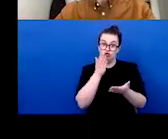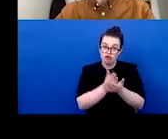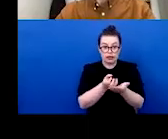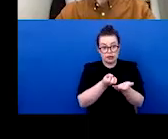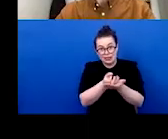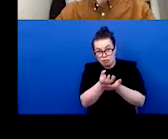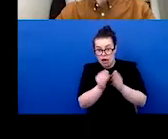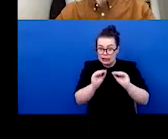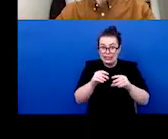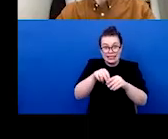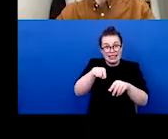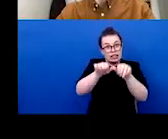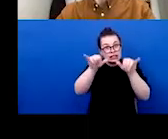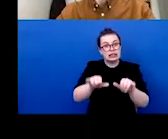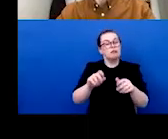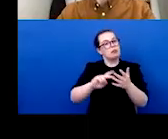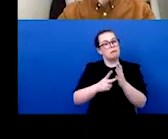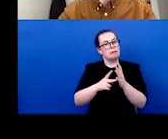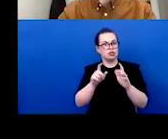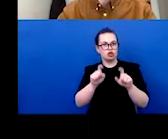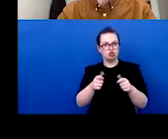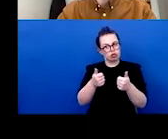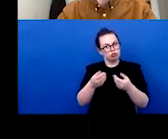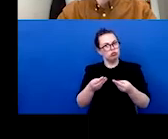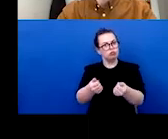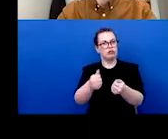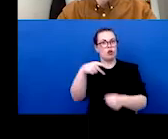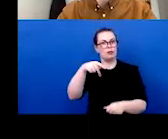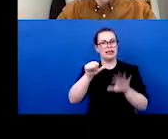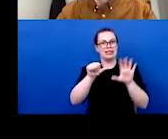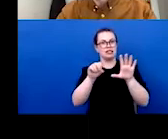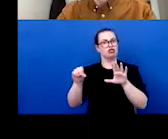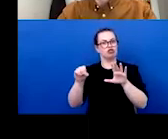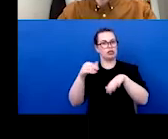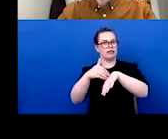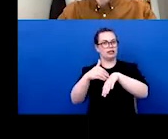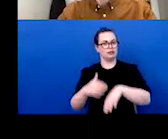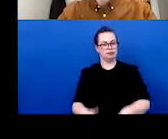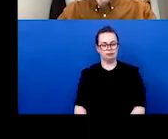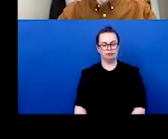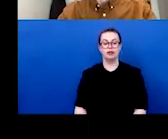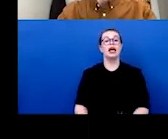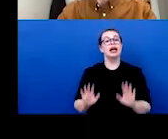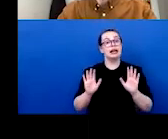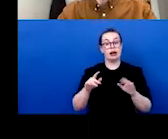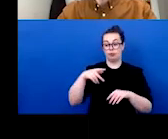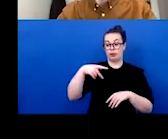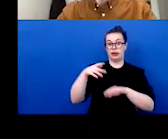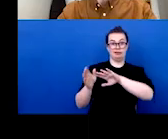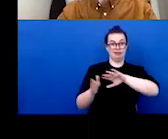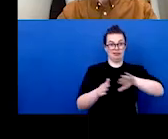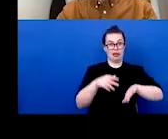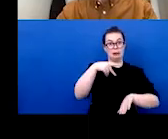Now, the theory also implies that P600 reflects another type of interaction between meaning and